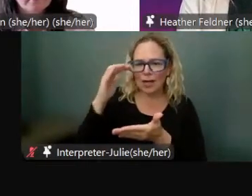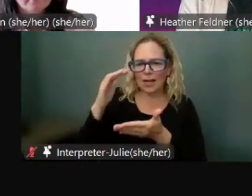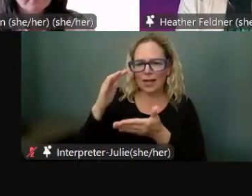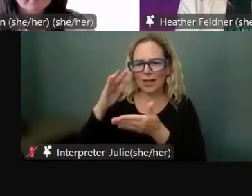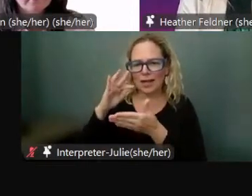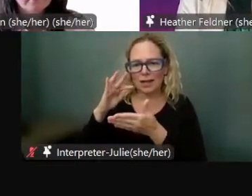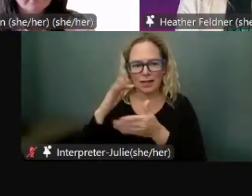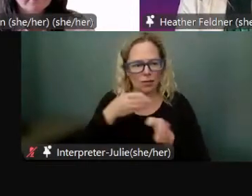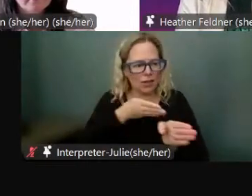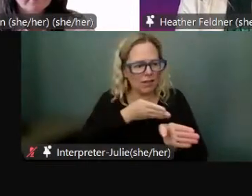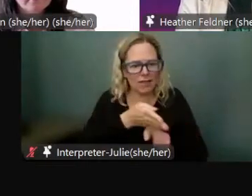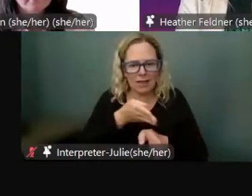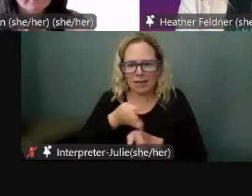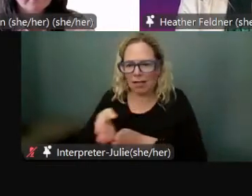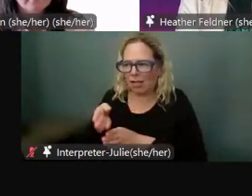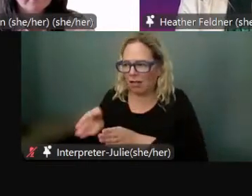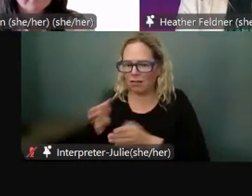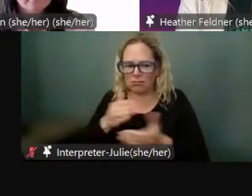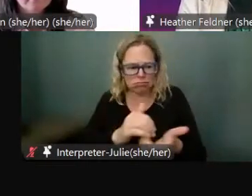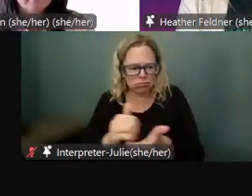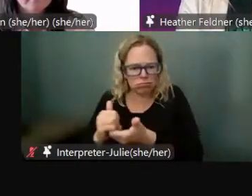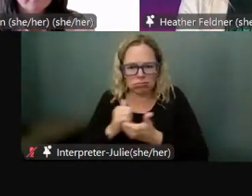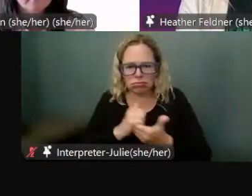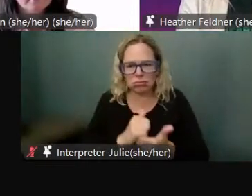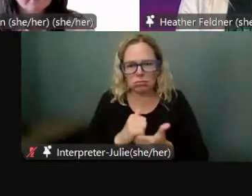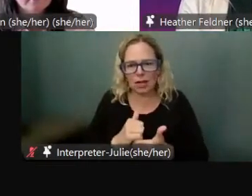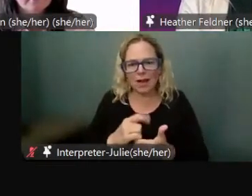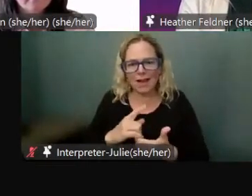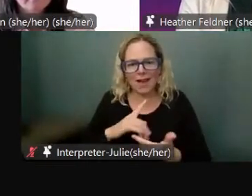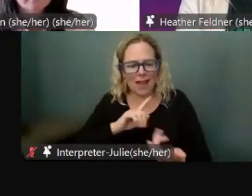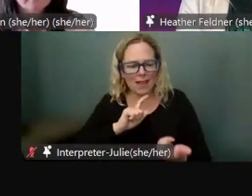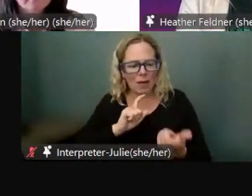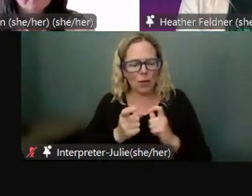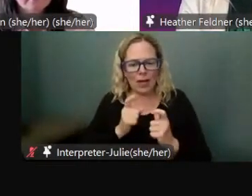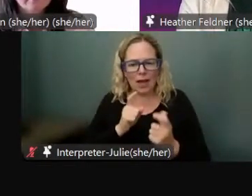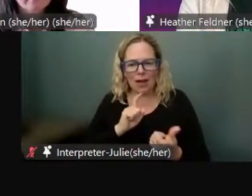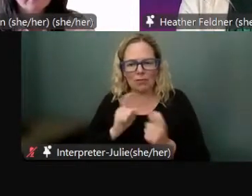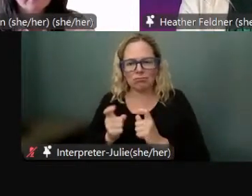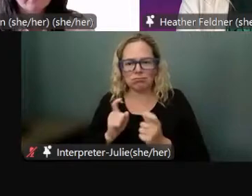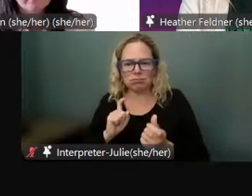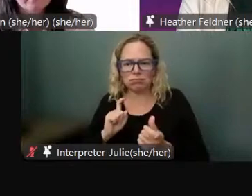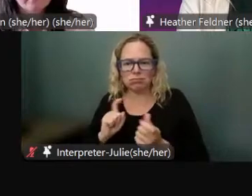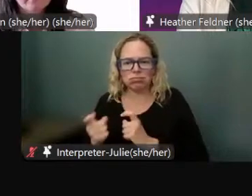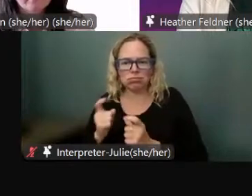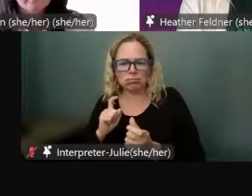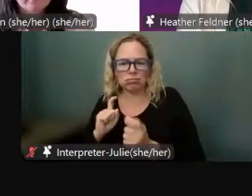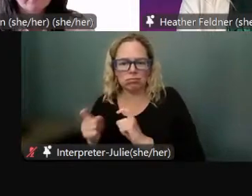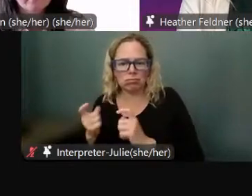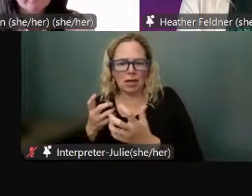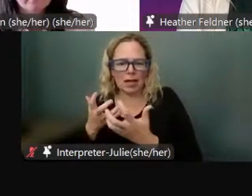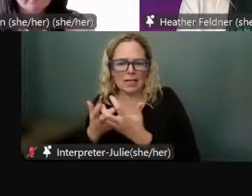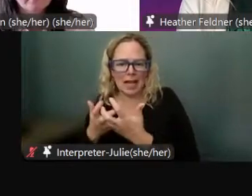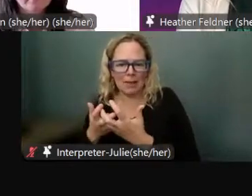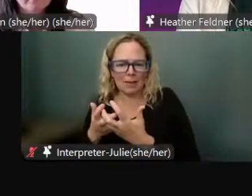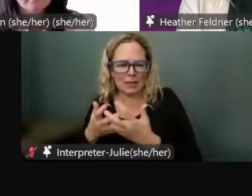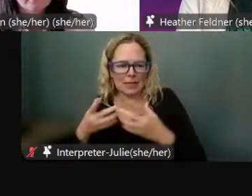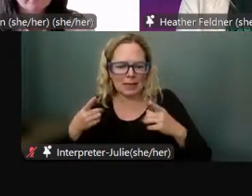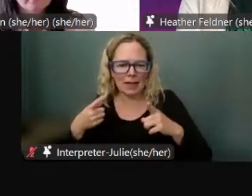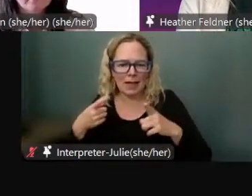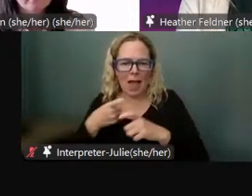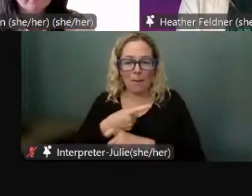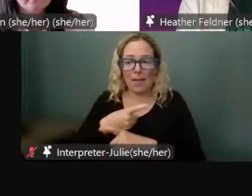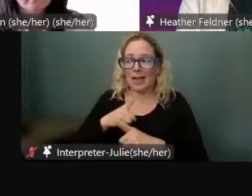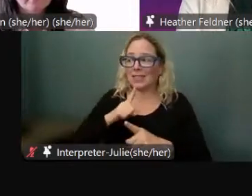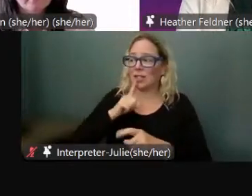sister fields and make sure that we are adapting the more complex, more realistic perspectives of what it's like to live with